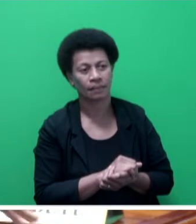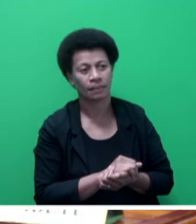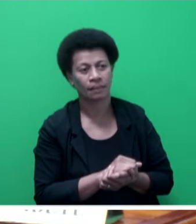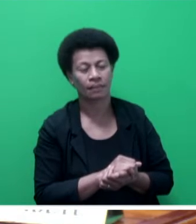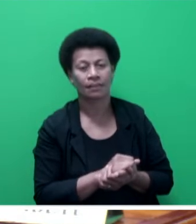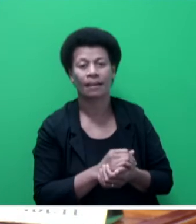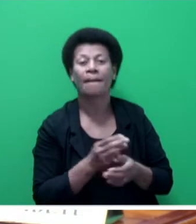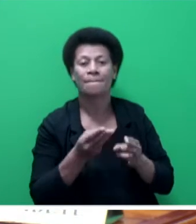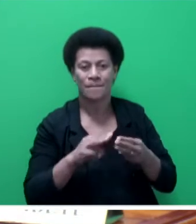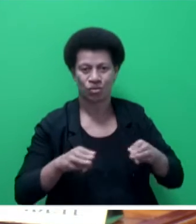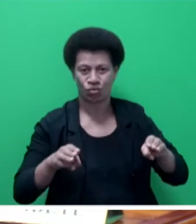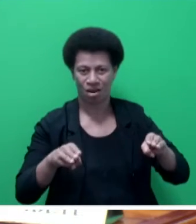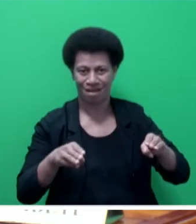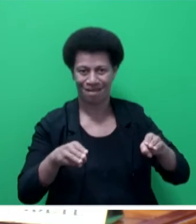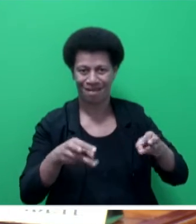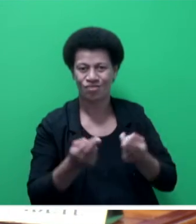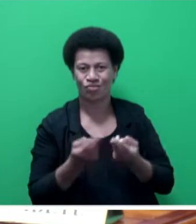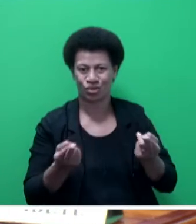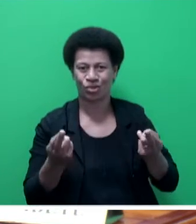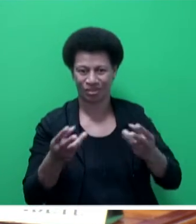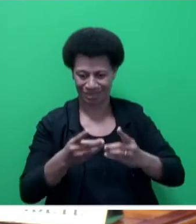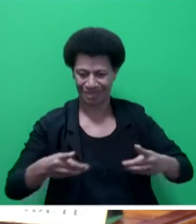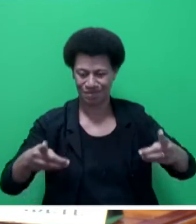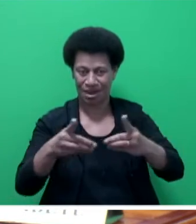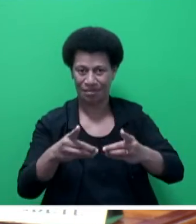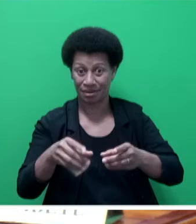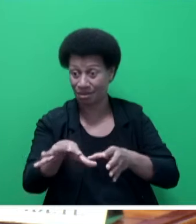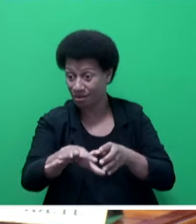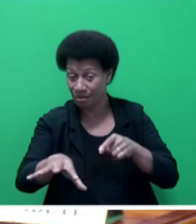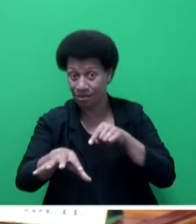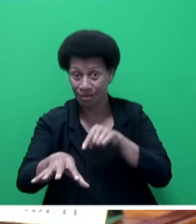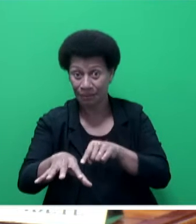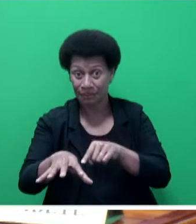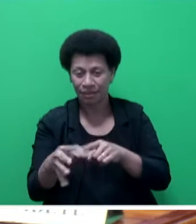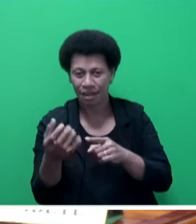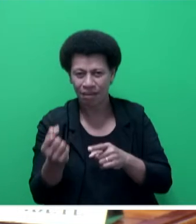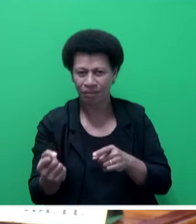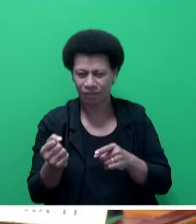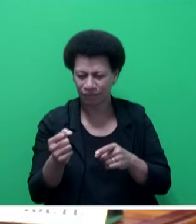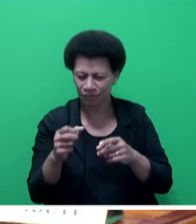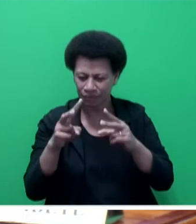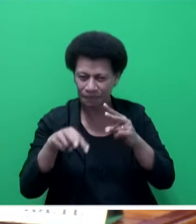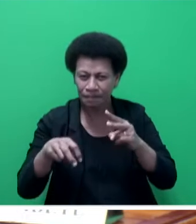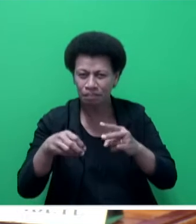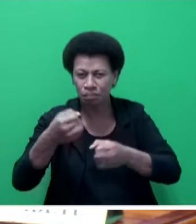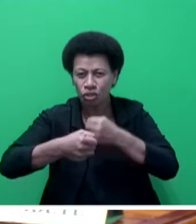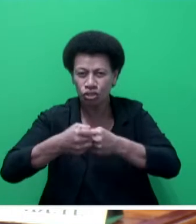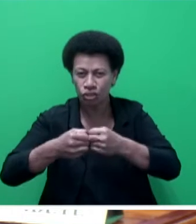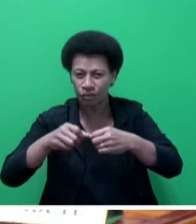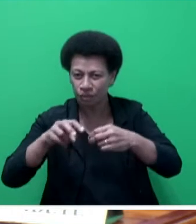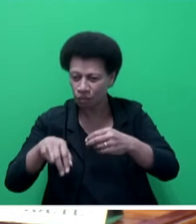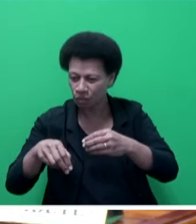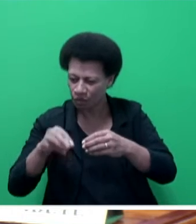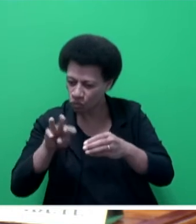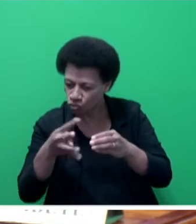Mineral Resources Department, Mr. Speaker, sir, where they have the seismology observatory team, and